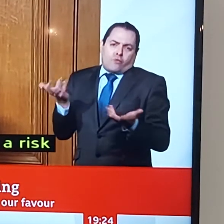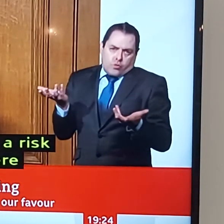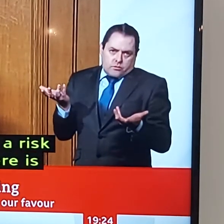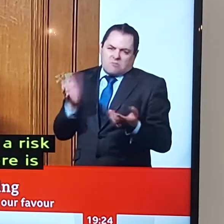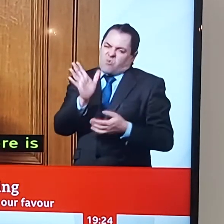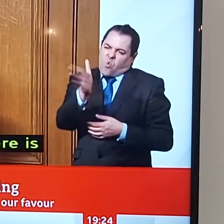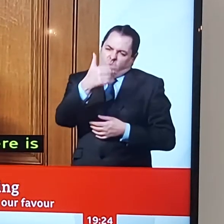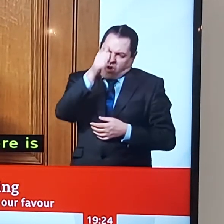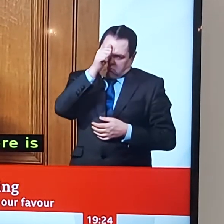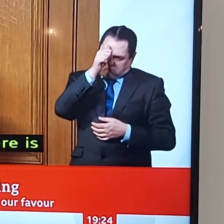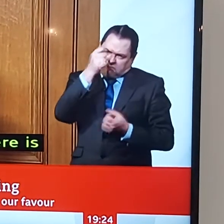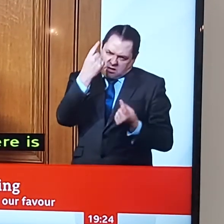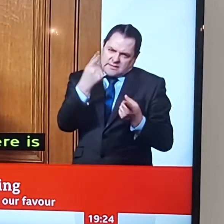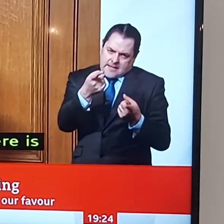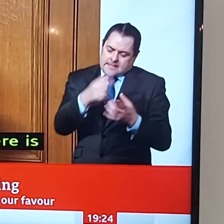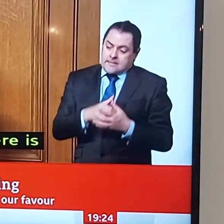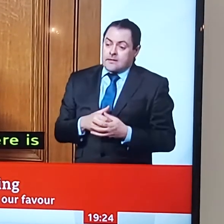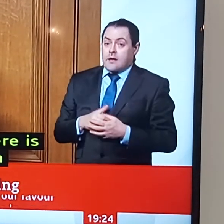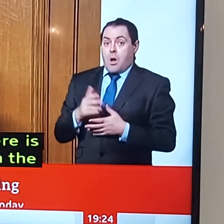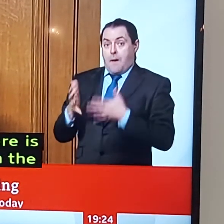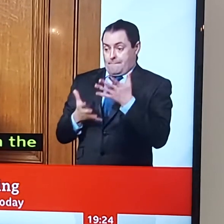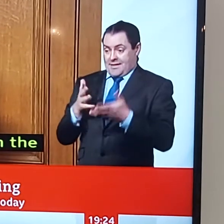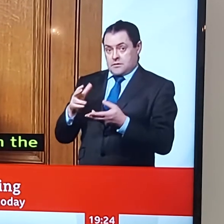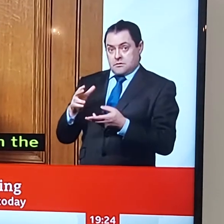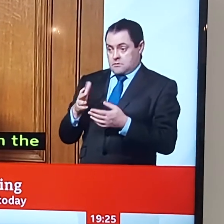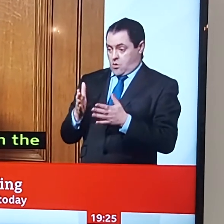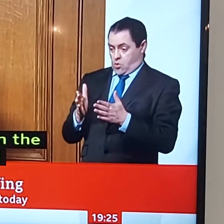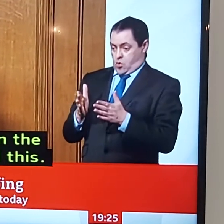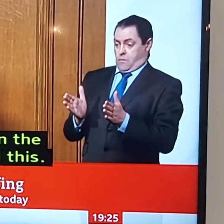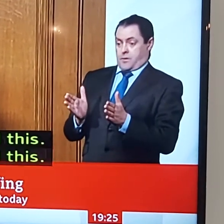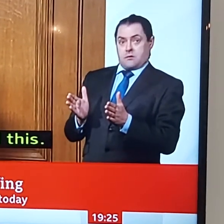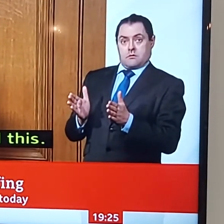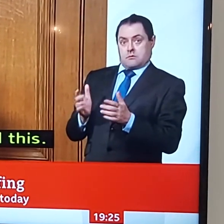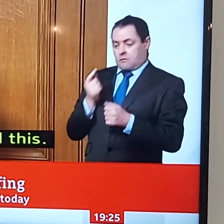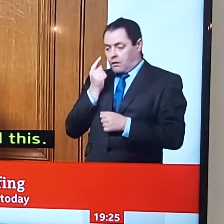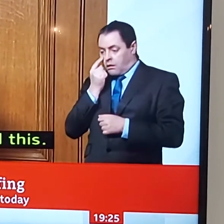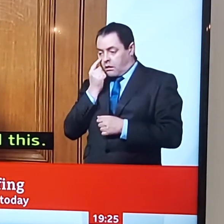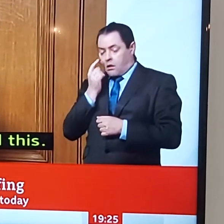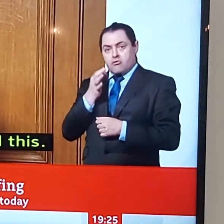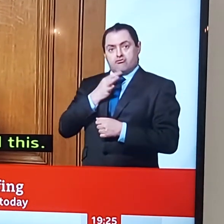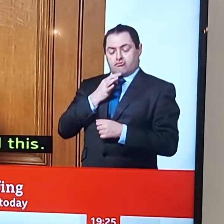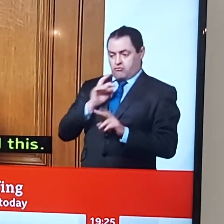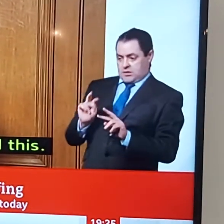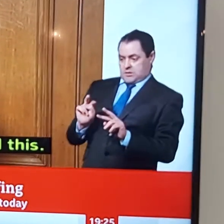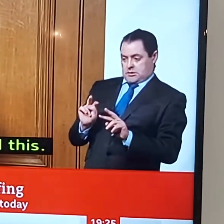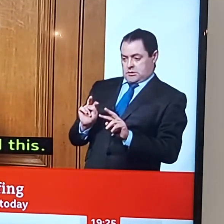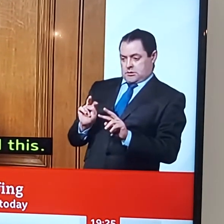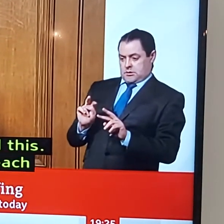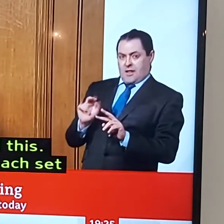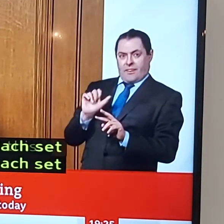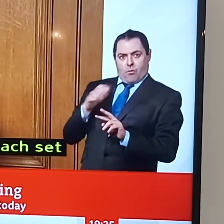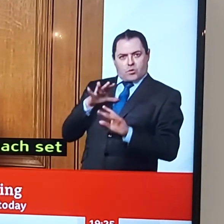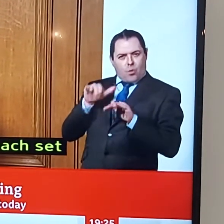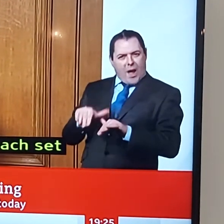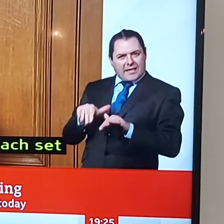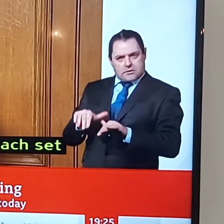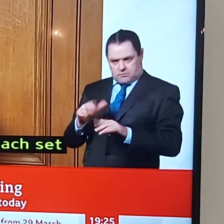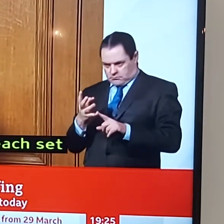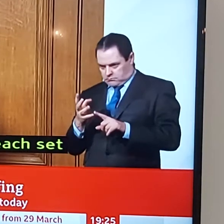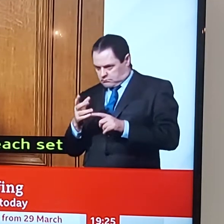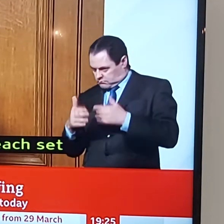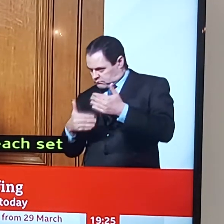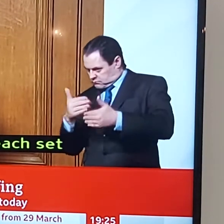after each set of risks with a particular set of opening up, wait until we have data that tells